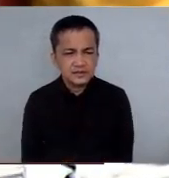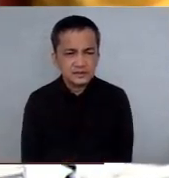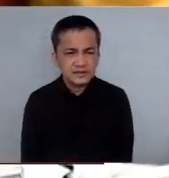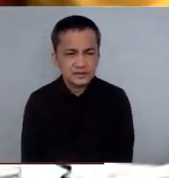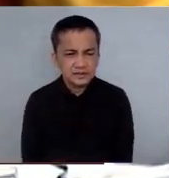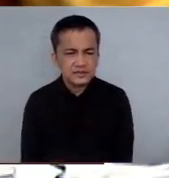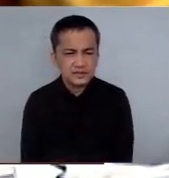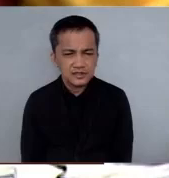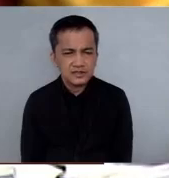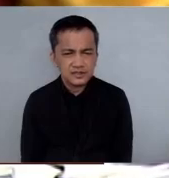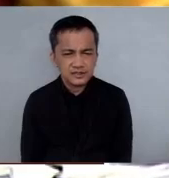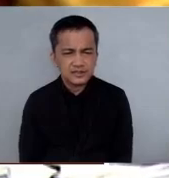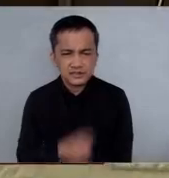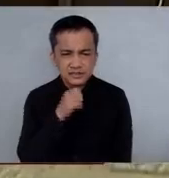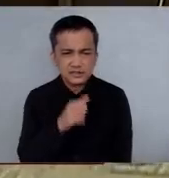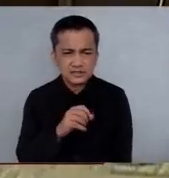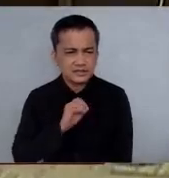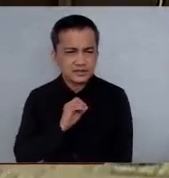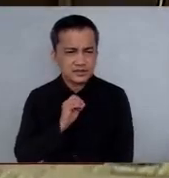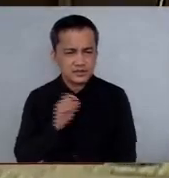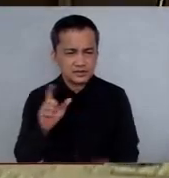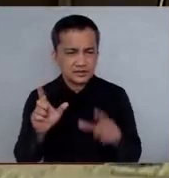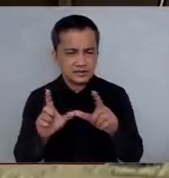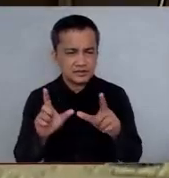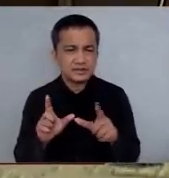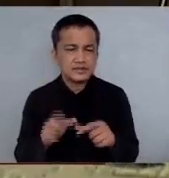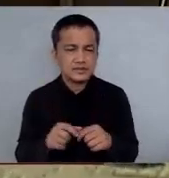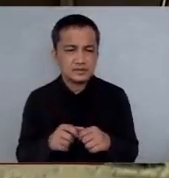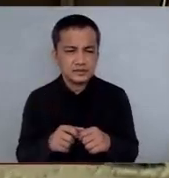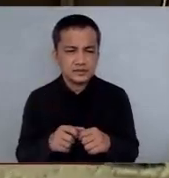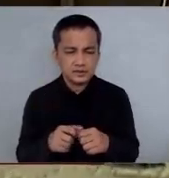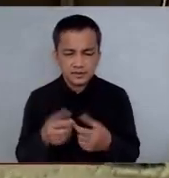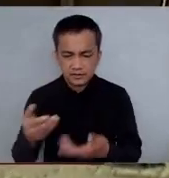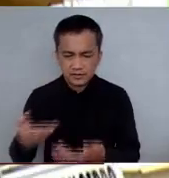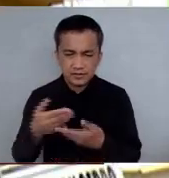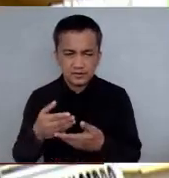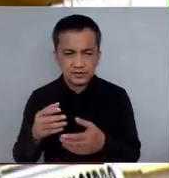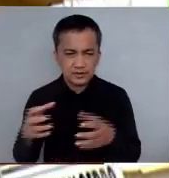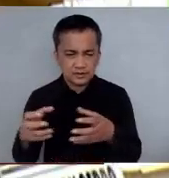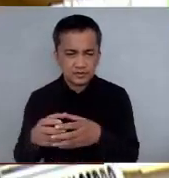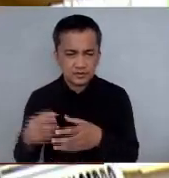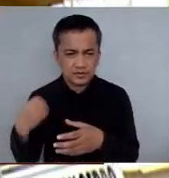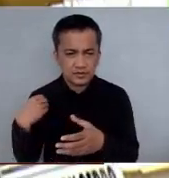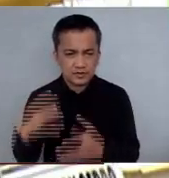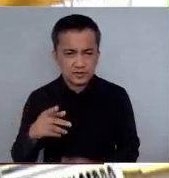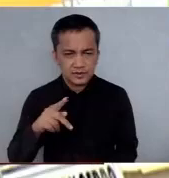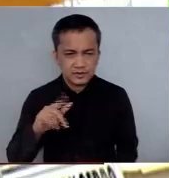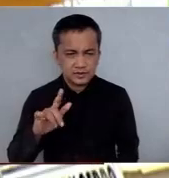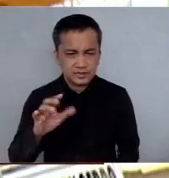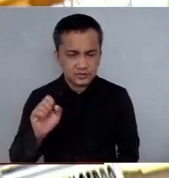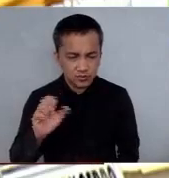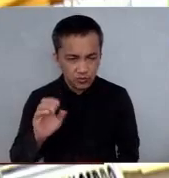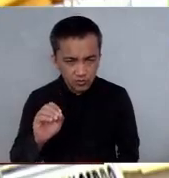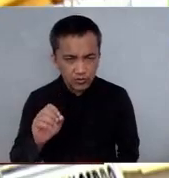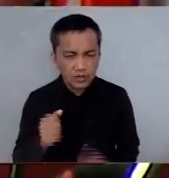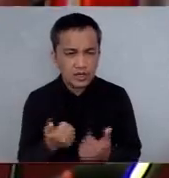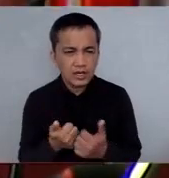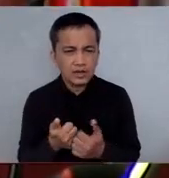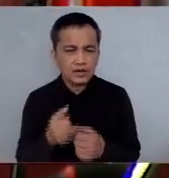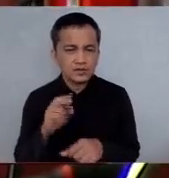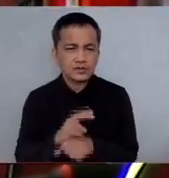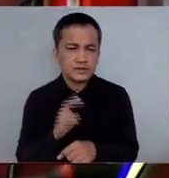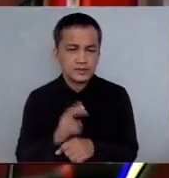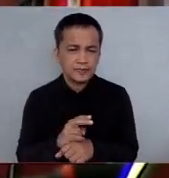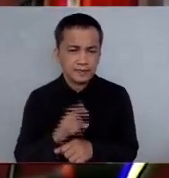hindi po sa aming kasing level. Pinagsusumite na lang ng komite ang mga opisyal ng PCSO kung paano pa nila ginagamit